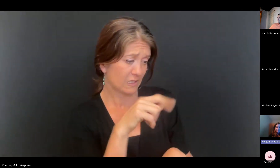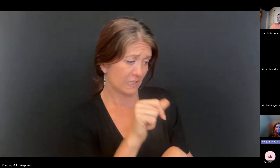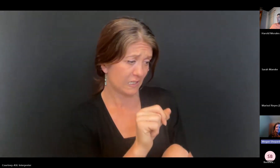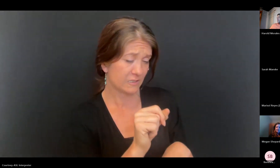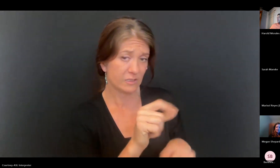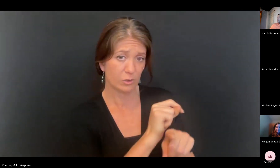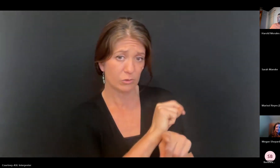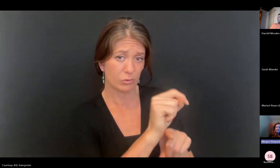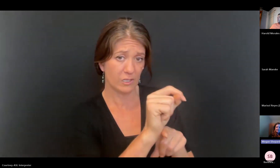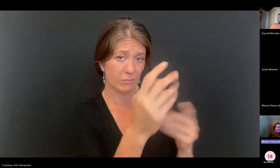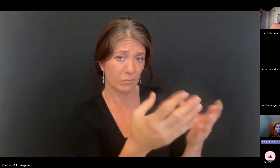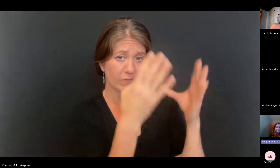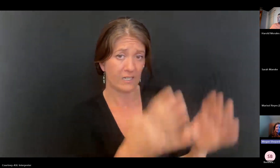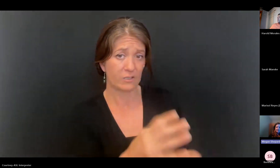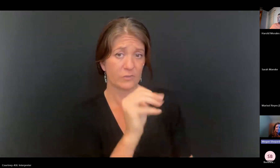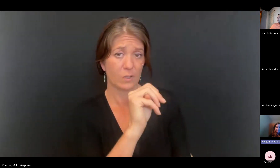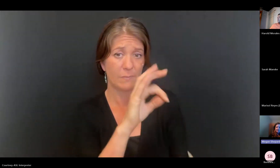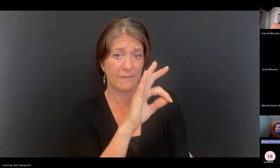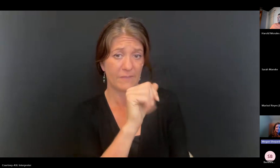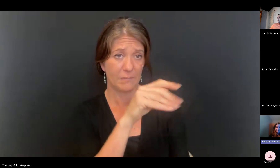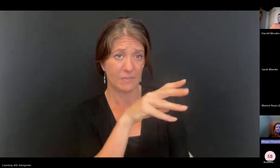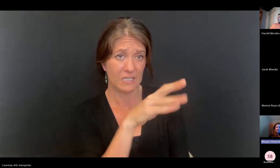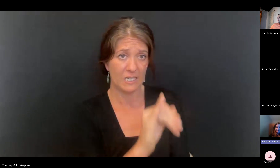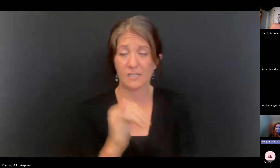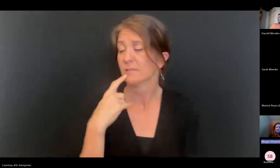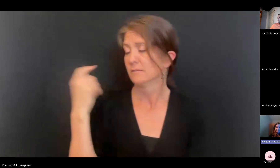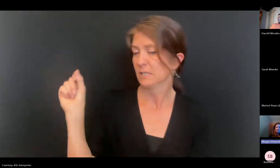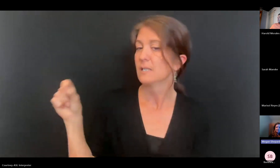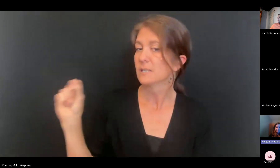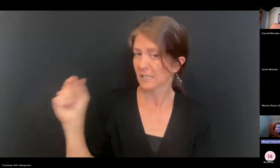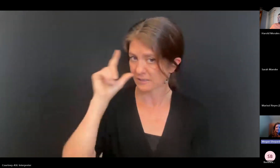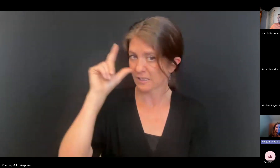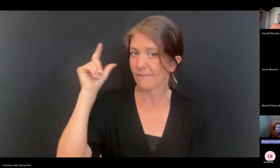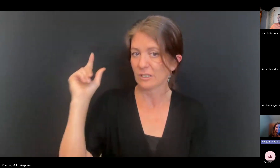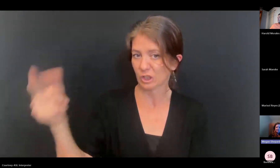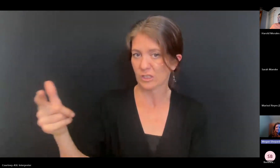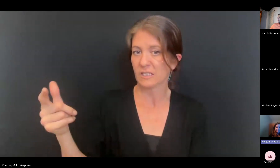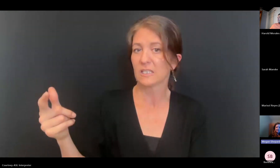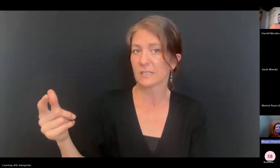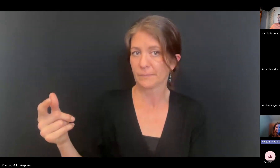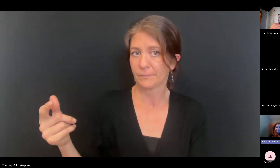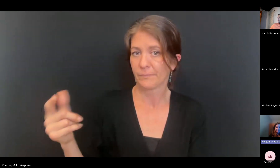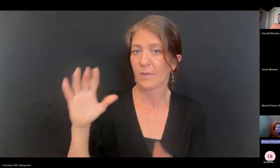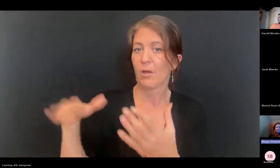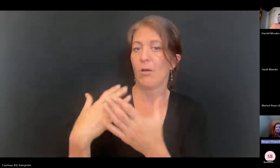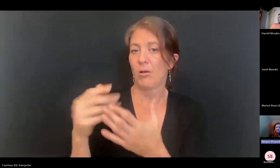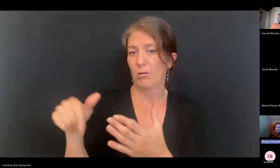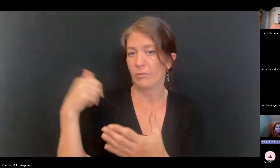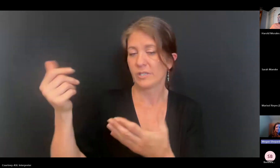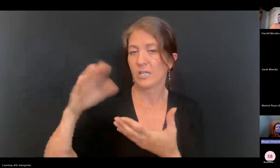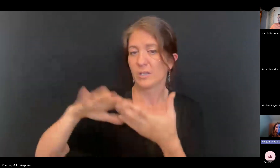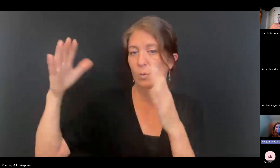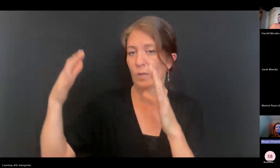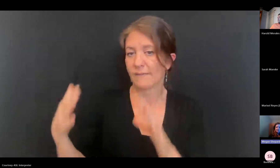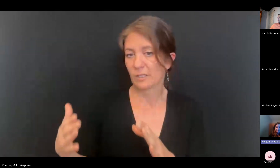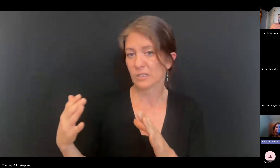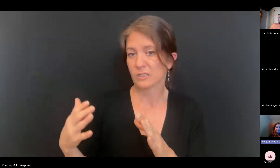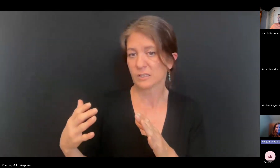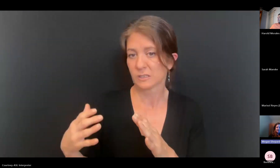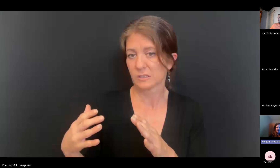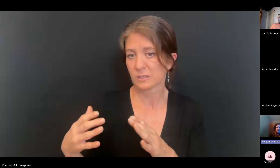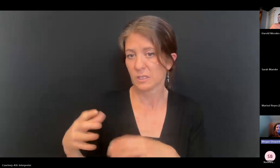MFEI? Yes, eventually all the other waivers, FE and PD, will all go